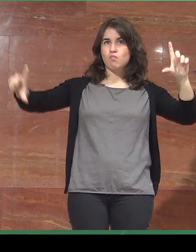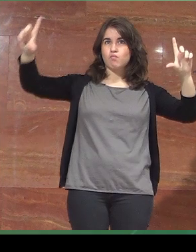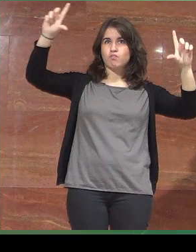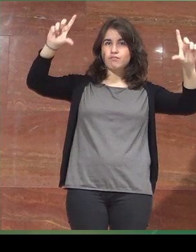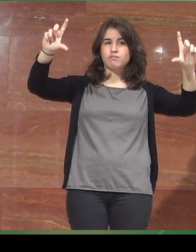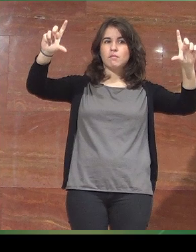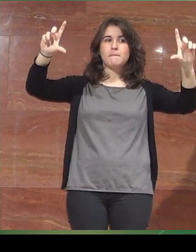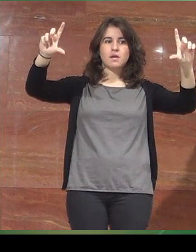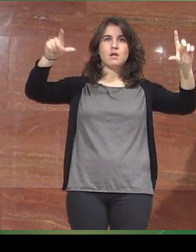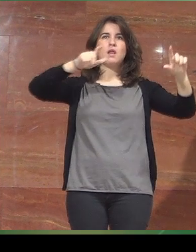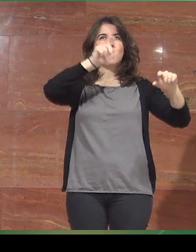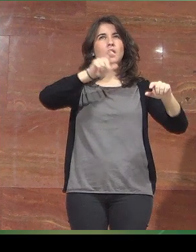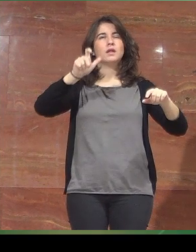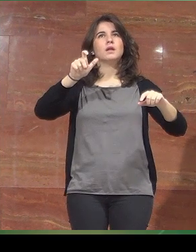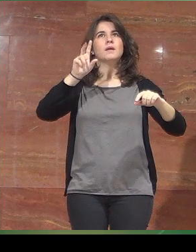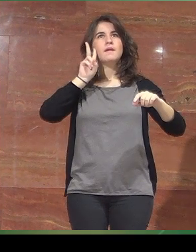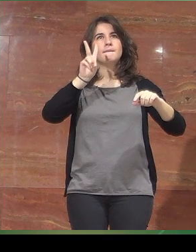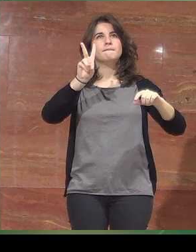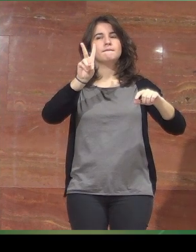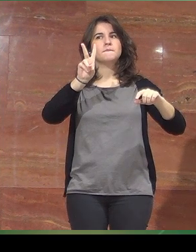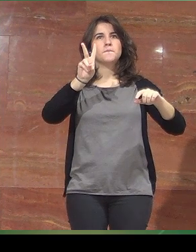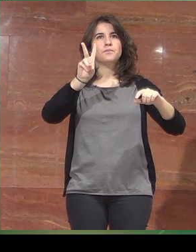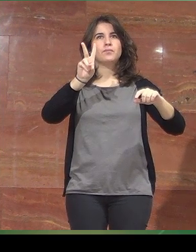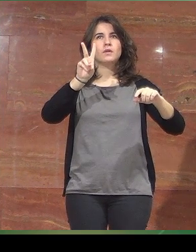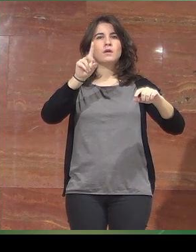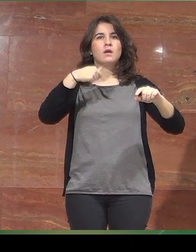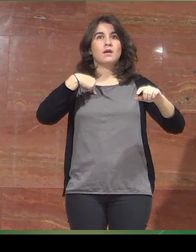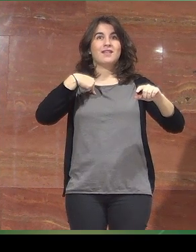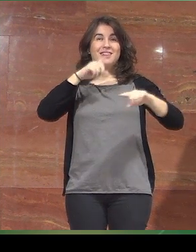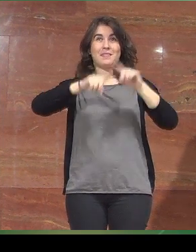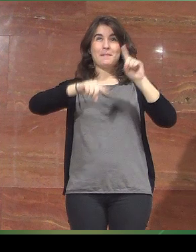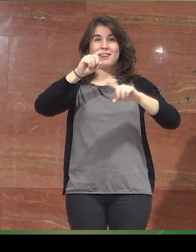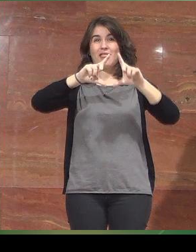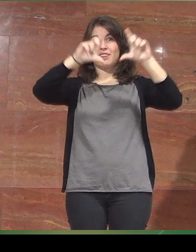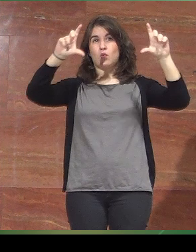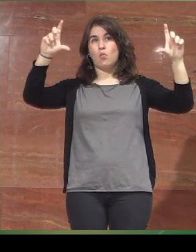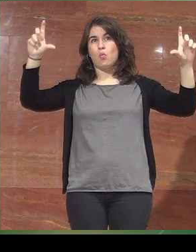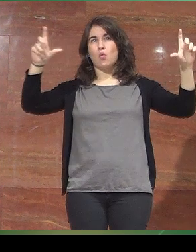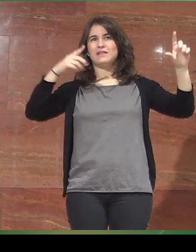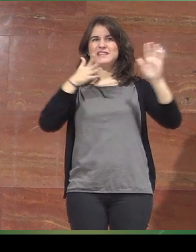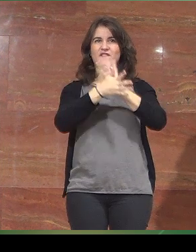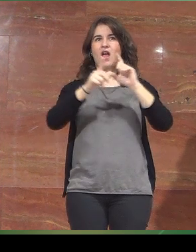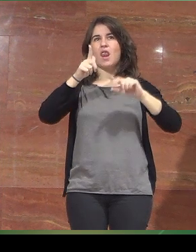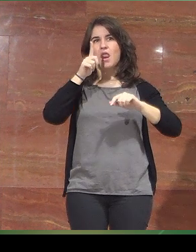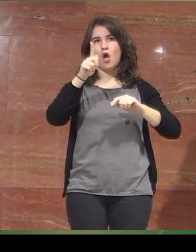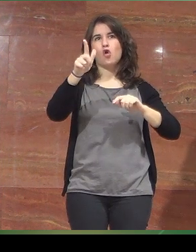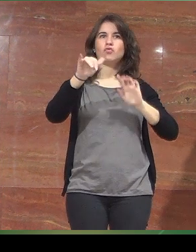And the type we used the New Johnson type, which is used by Transport for London,